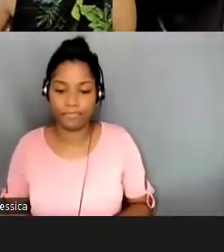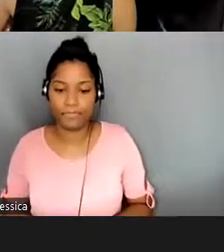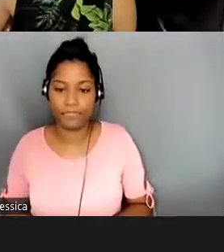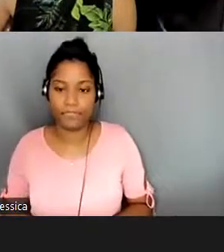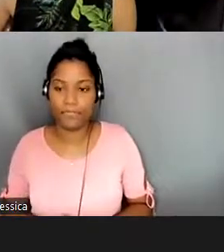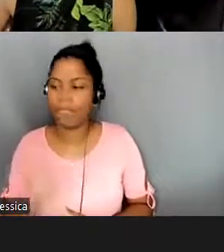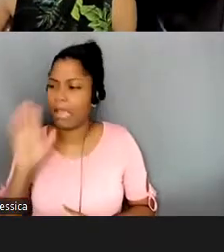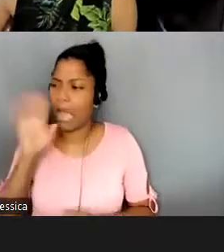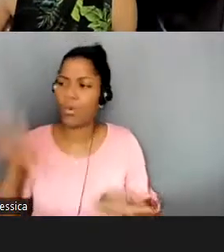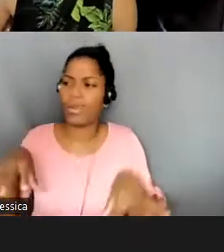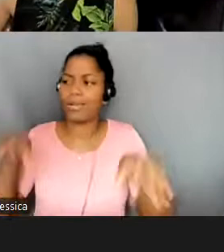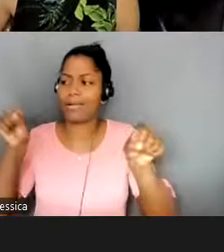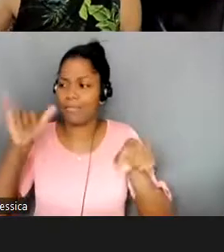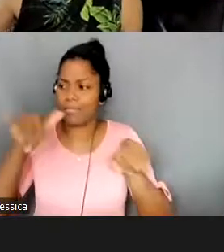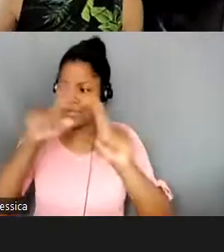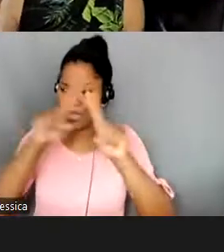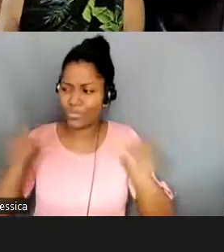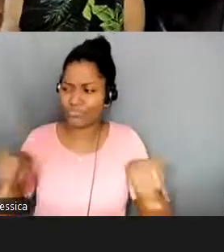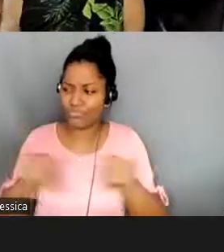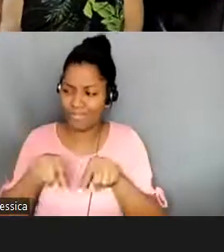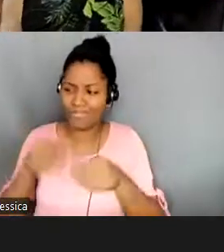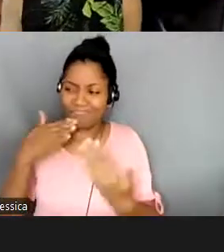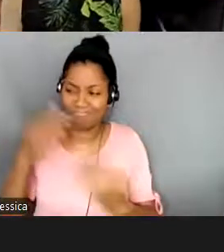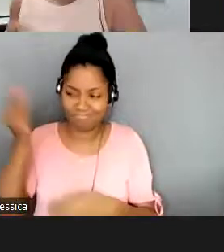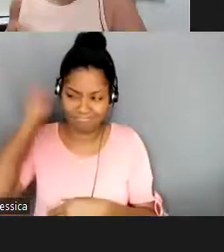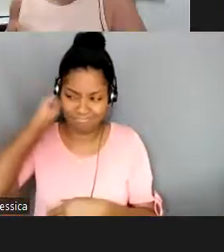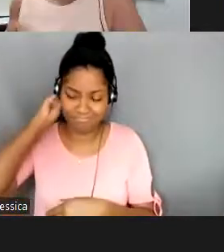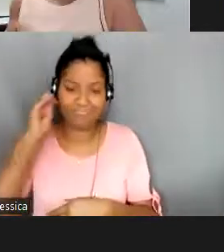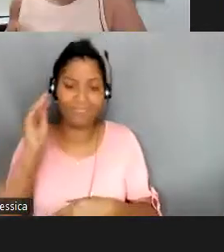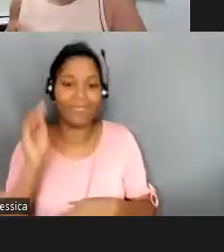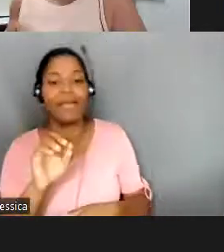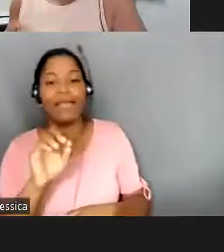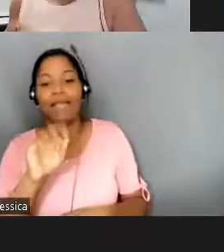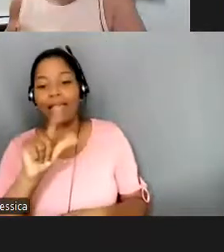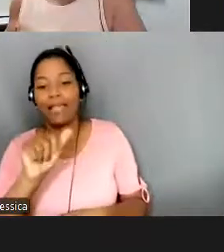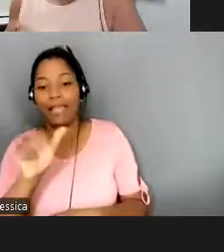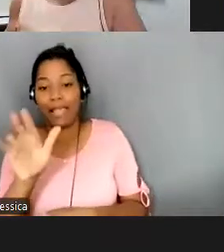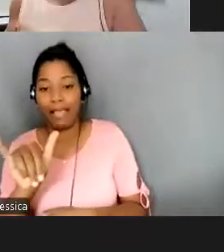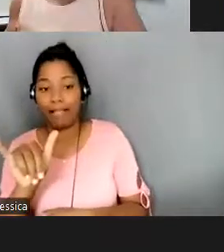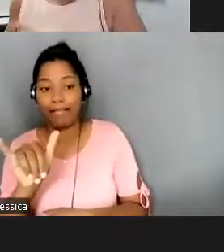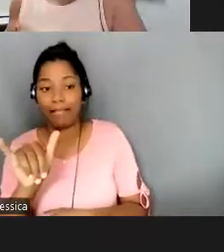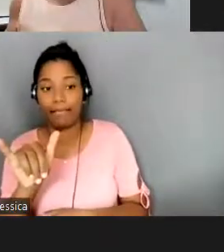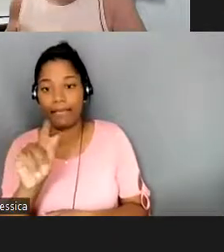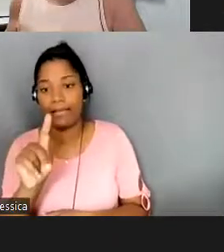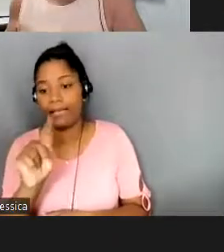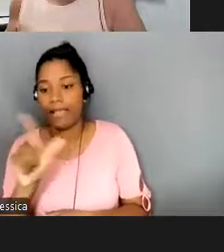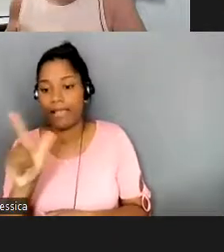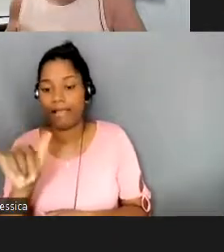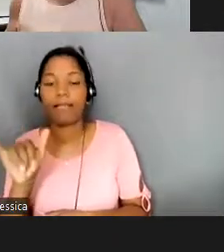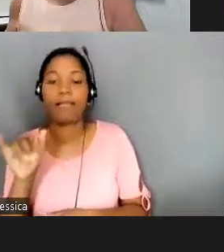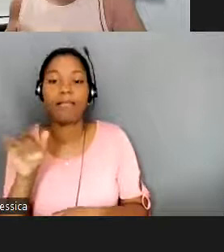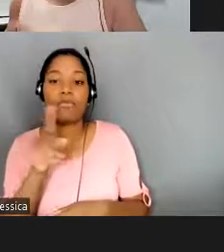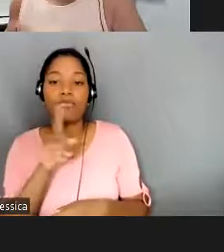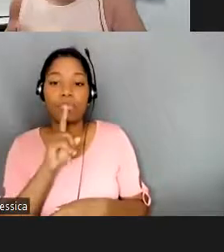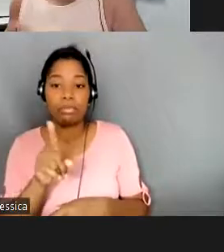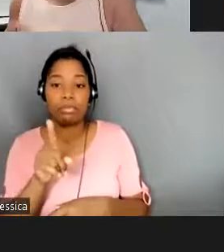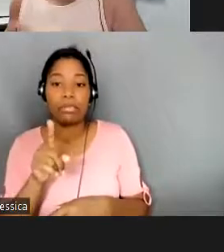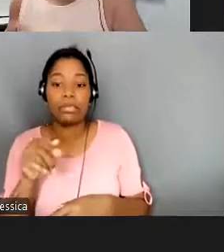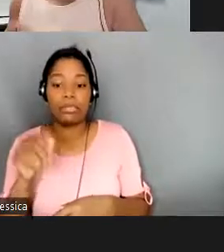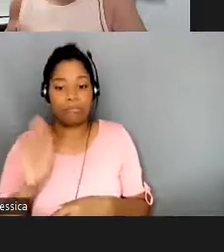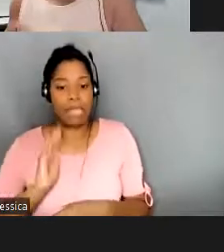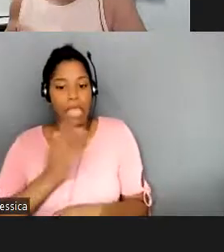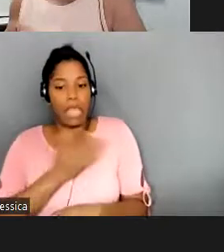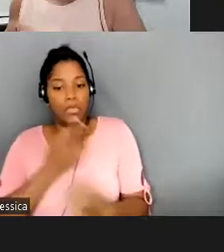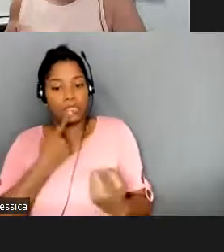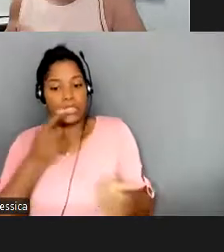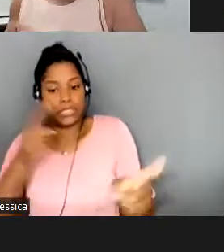that triangle. Yeah. Thanks, Shannon. Kelly? I would just say, building on that, that our success with